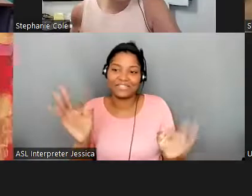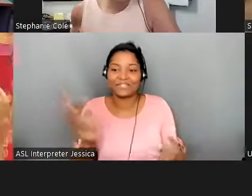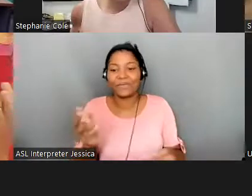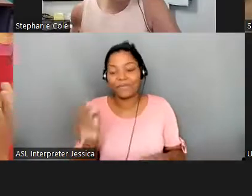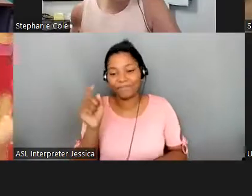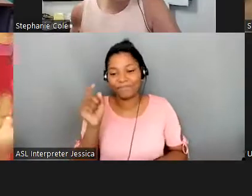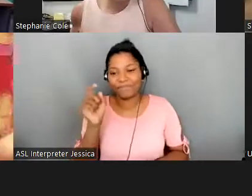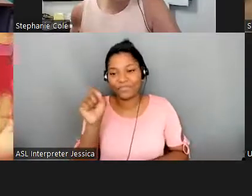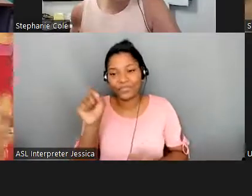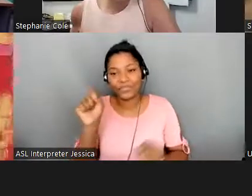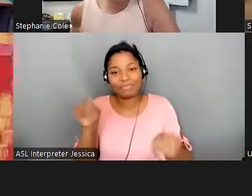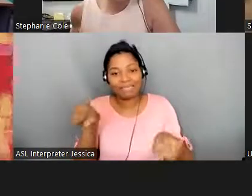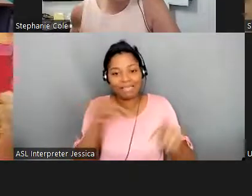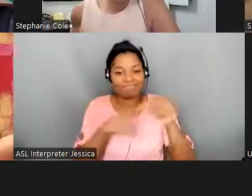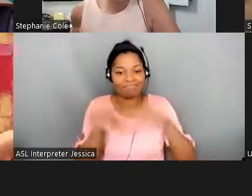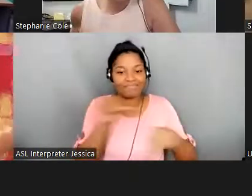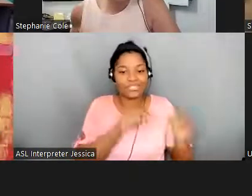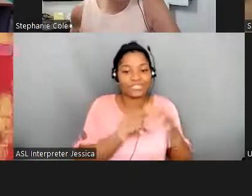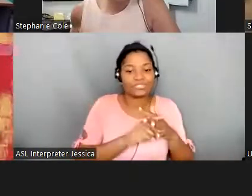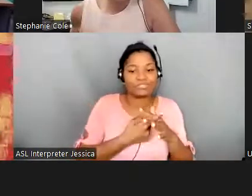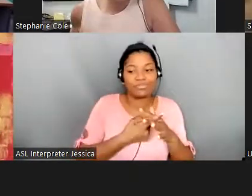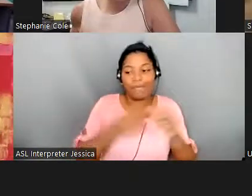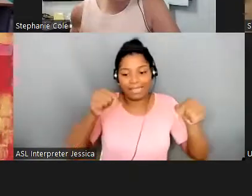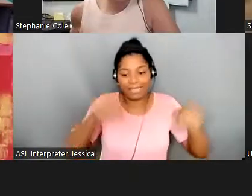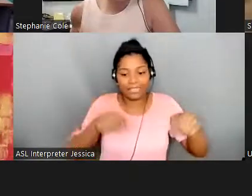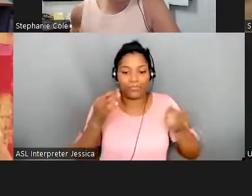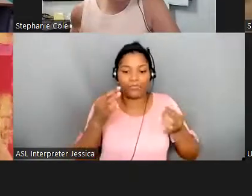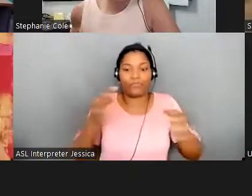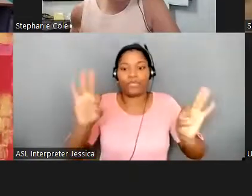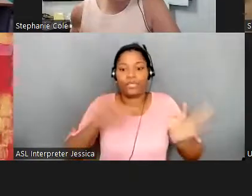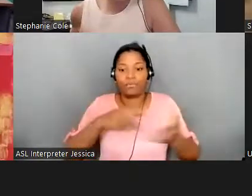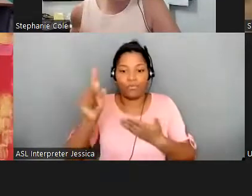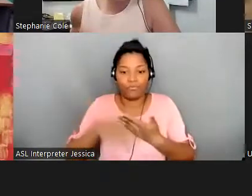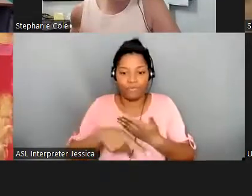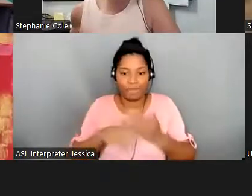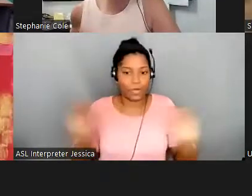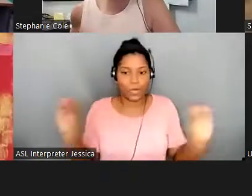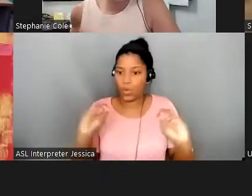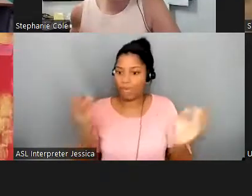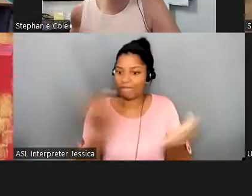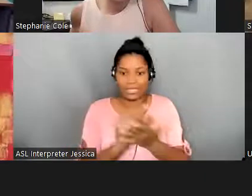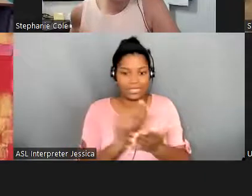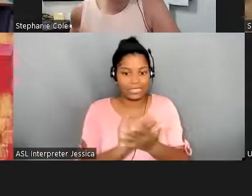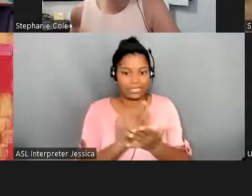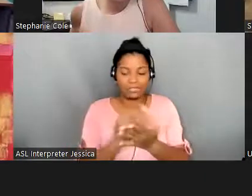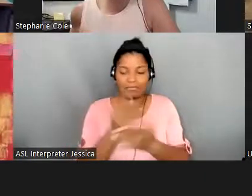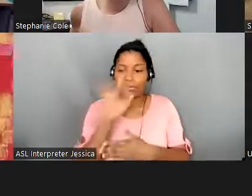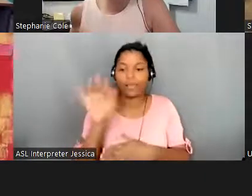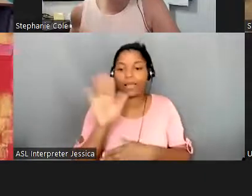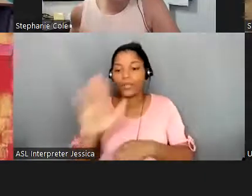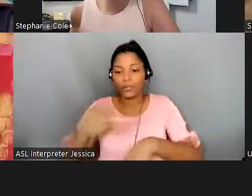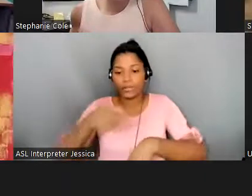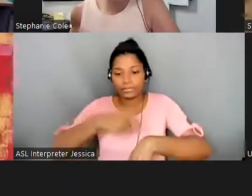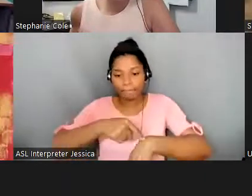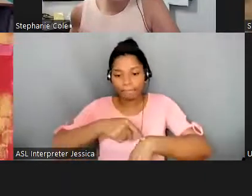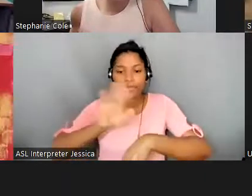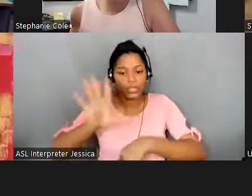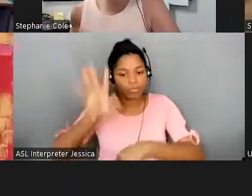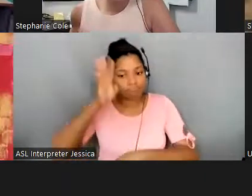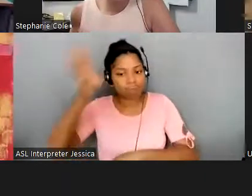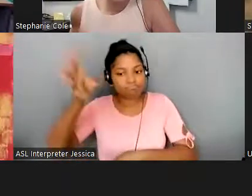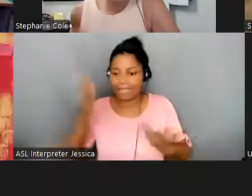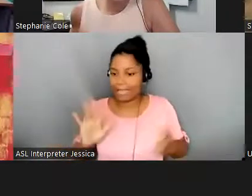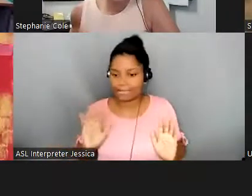I think, is as a free program and no funding. It's just your own time and your own creativity.